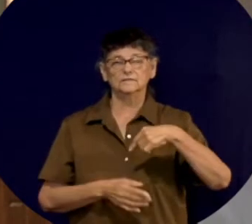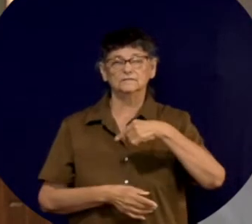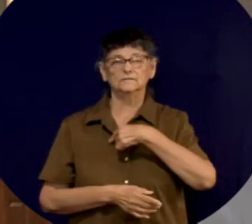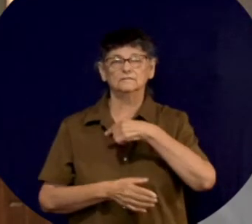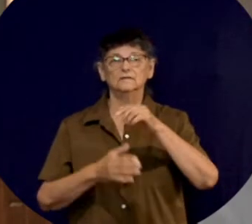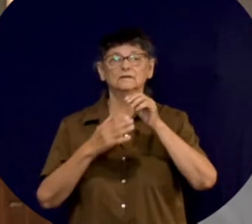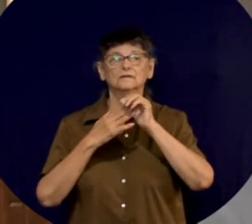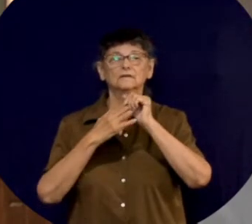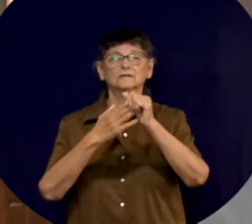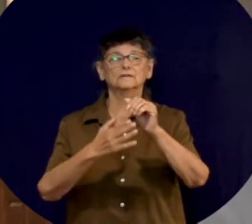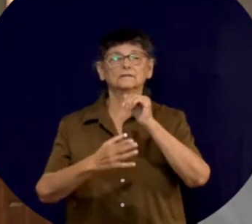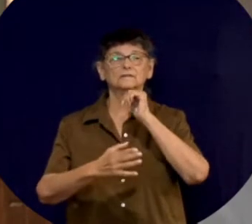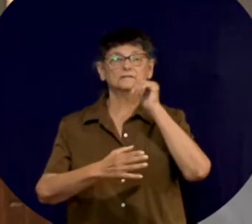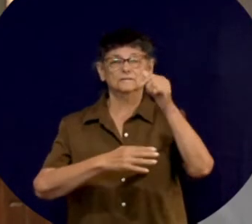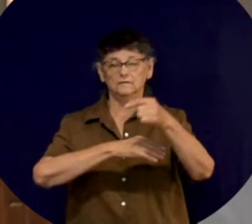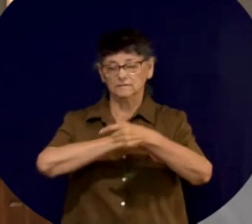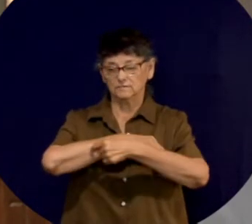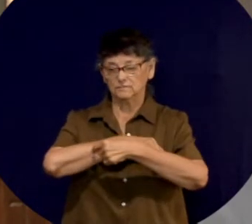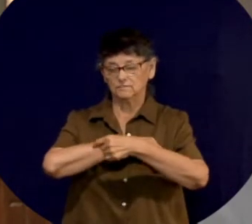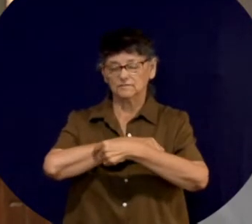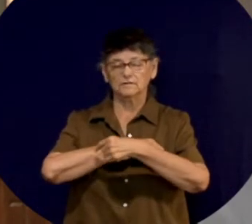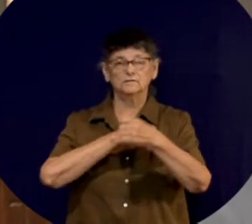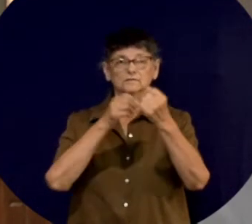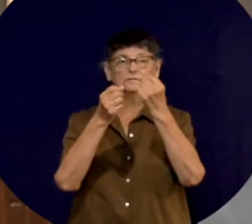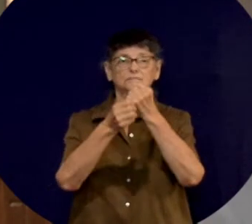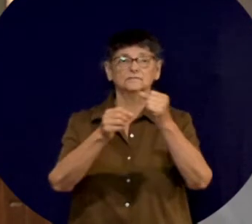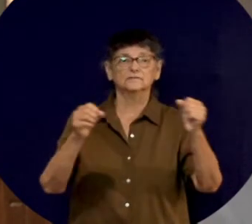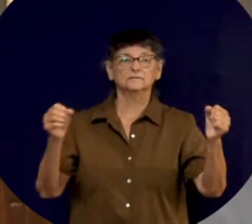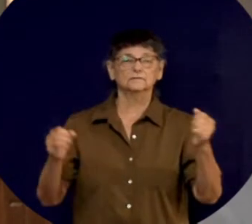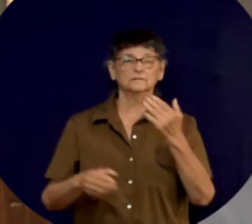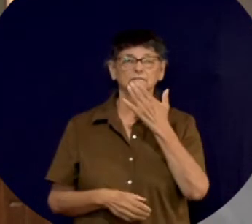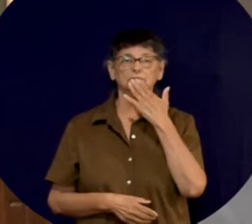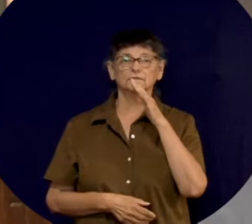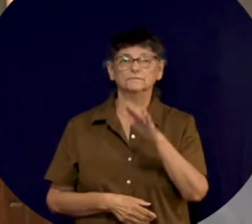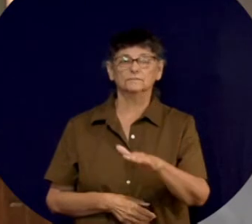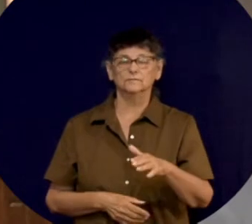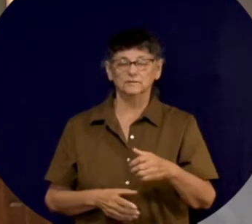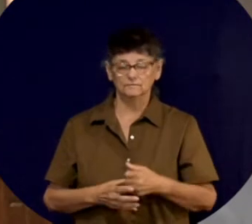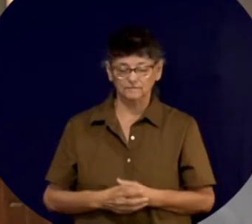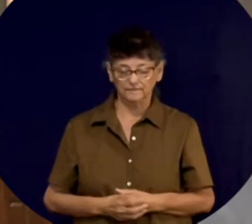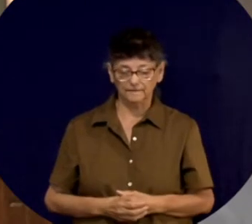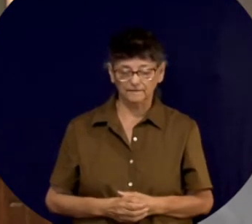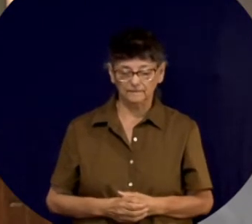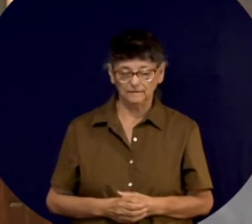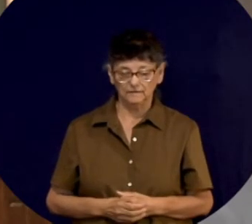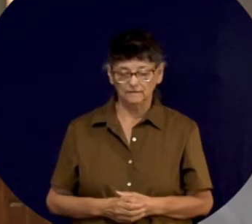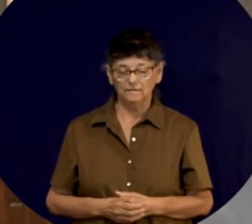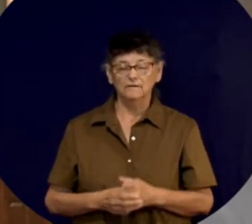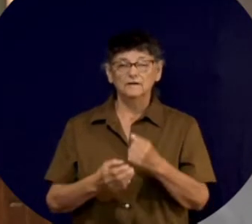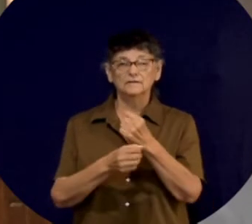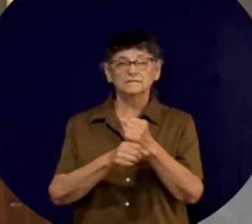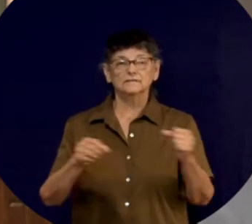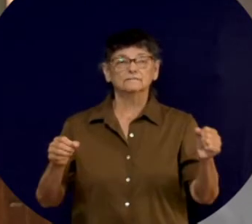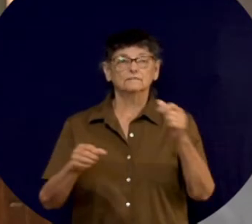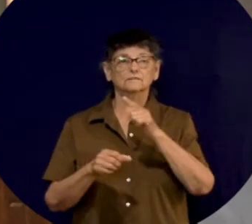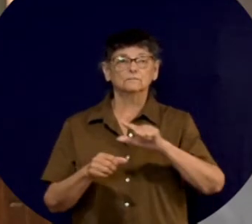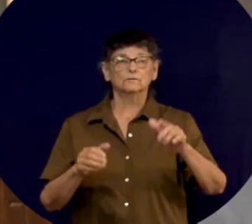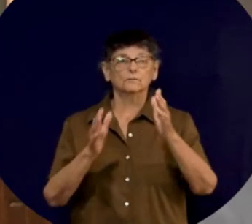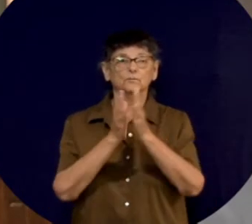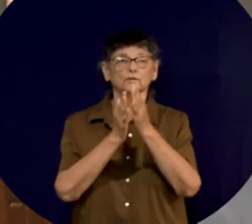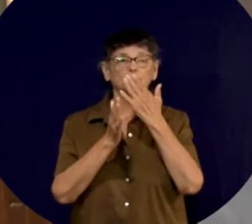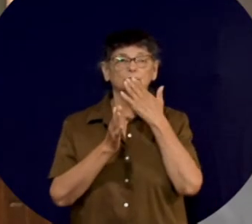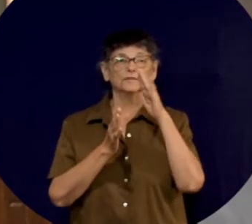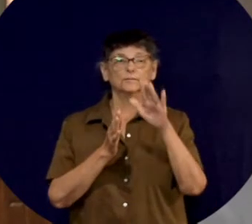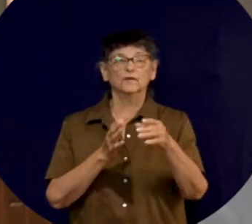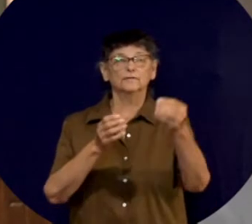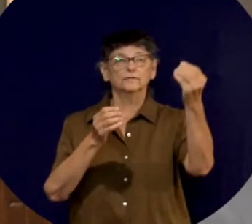trespass against us. And lead us not into temptation, but deliver us from evil. Deliver us, Lord, we pray, from